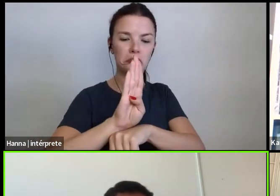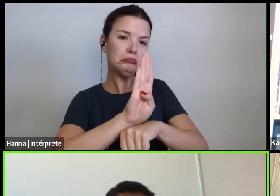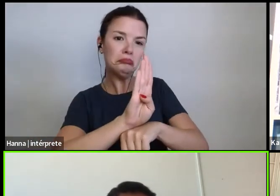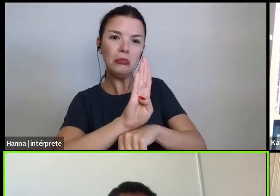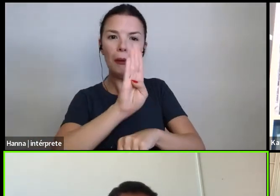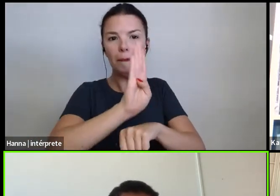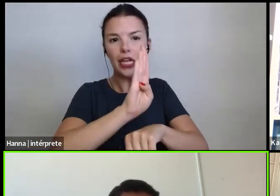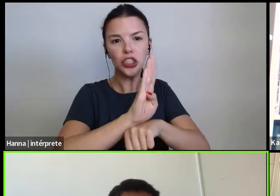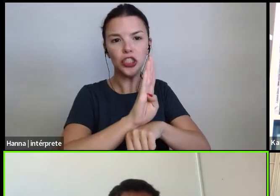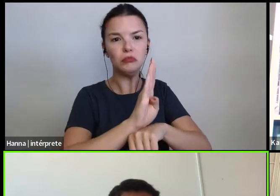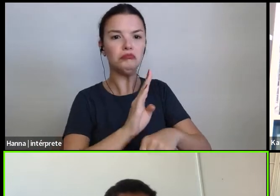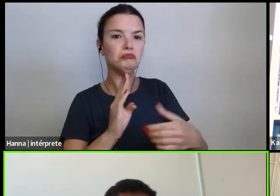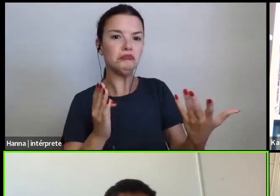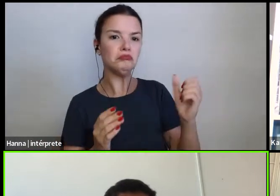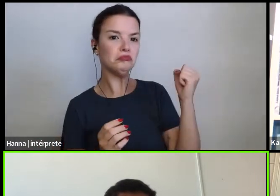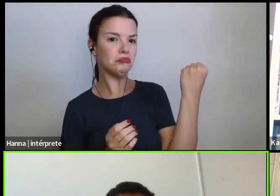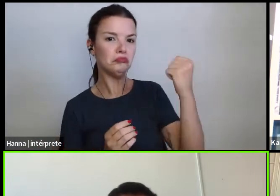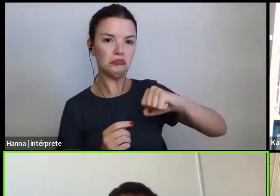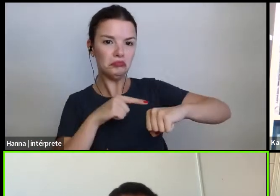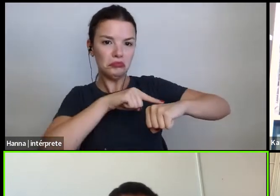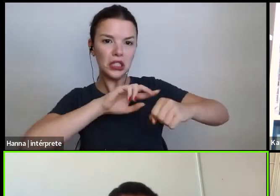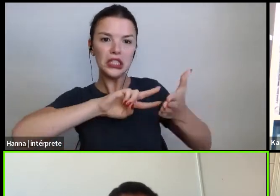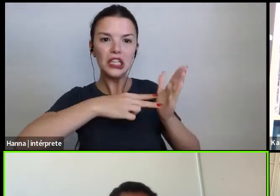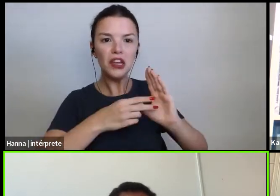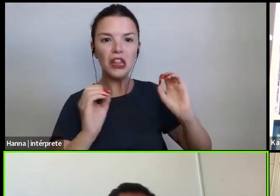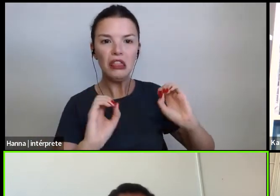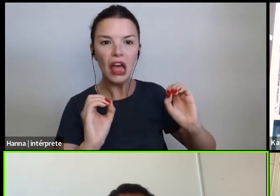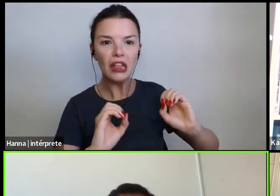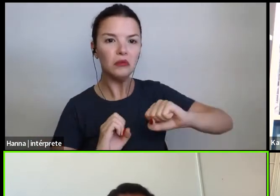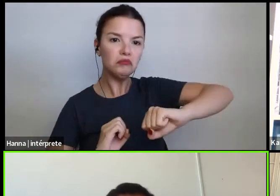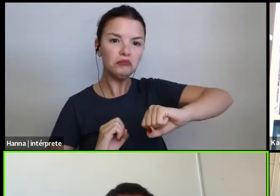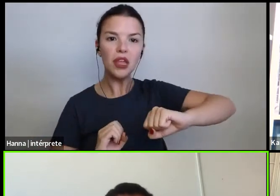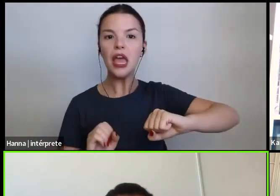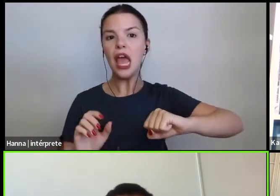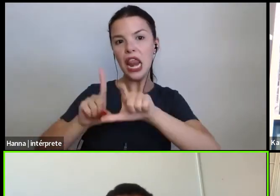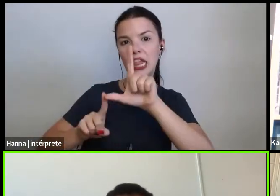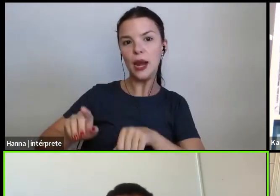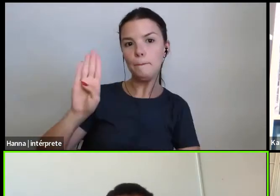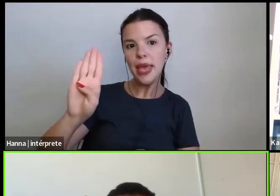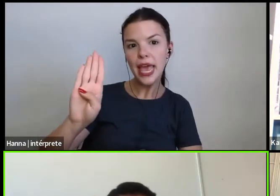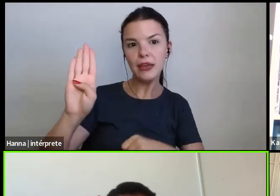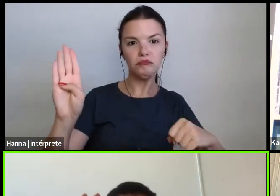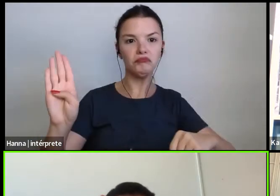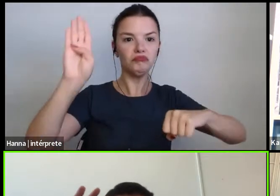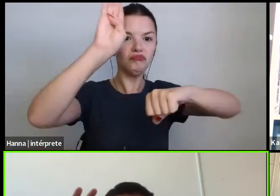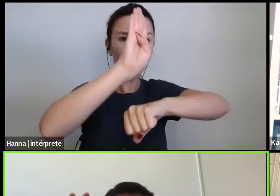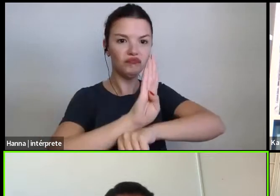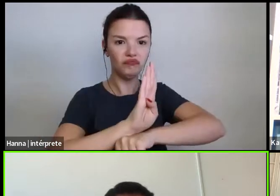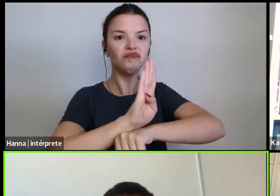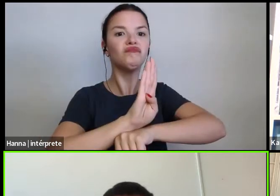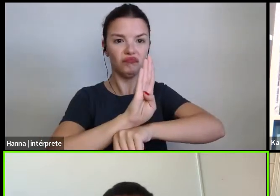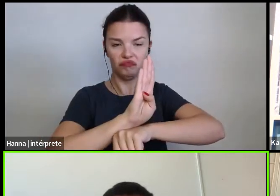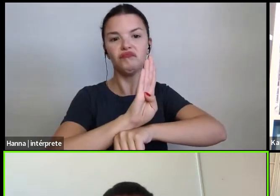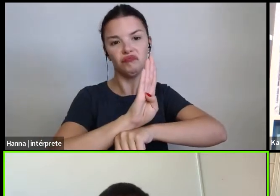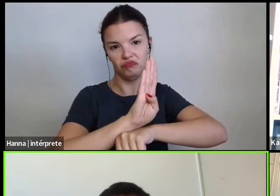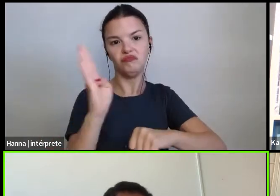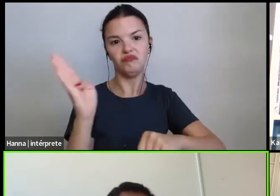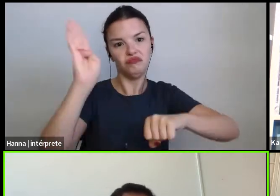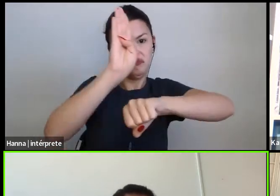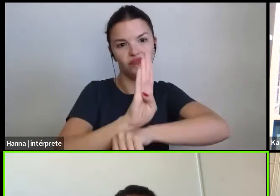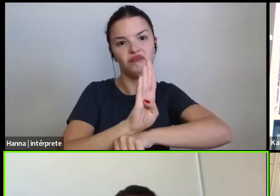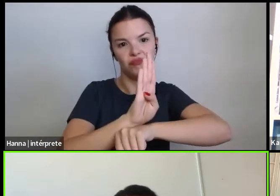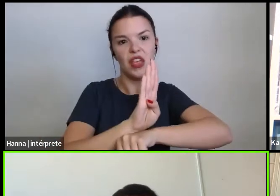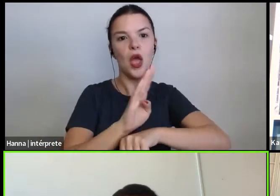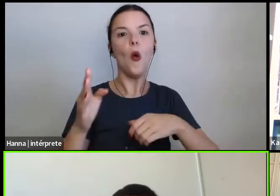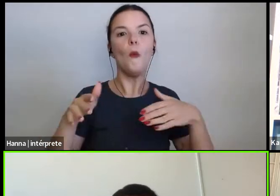combined the letter B, the manual letter B, with a certain type of